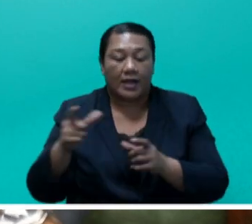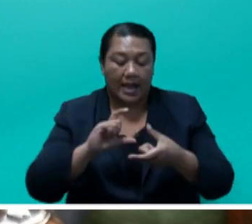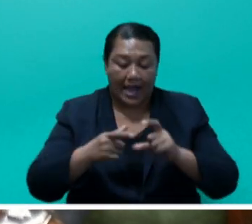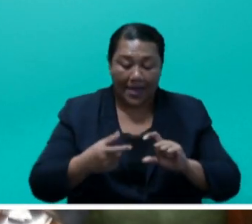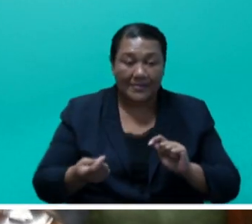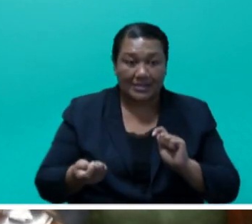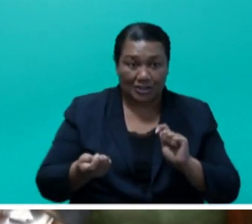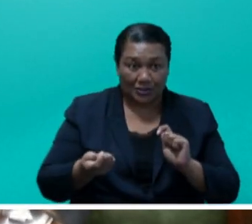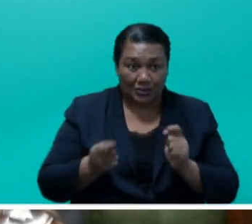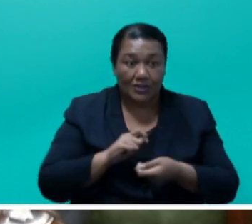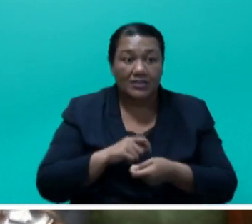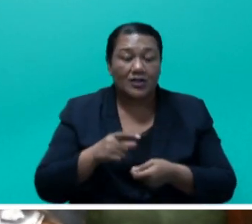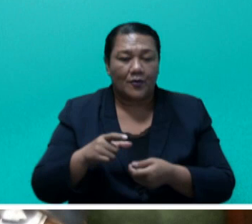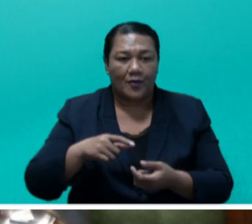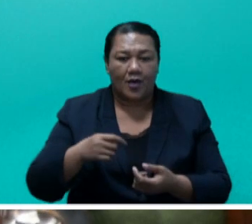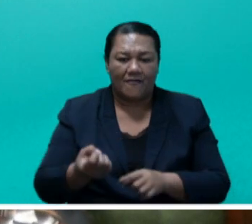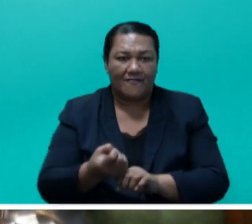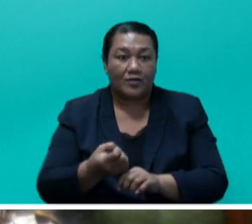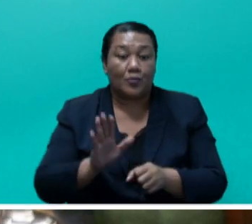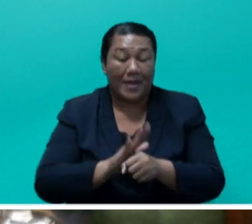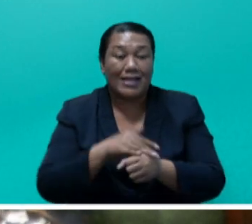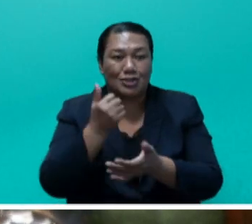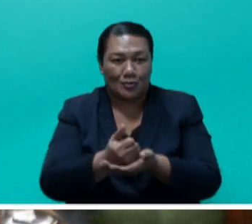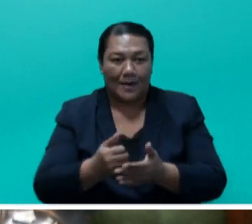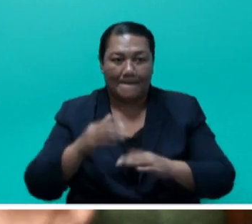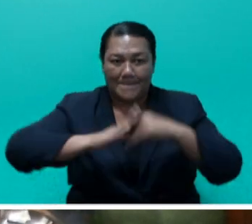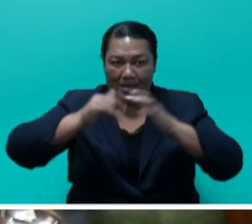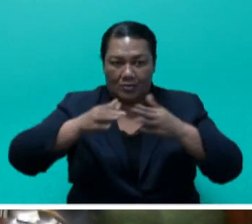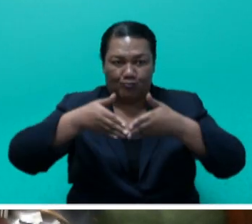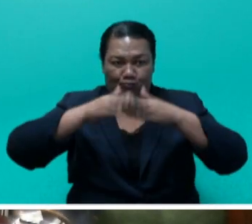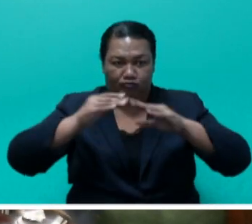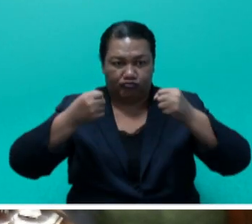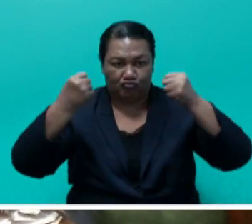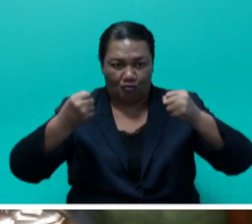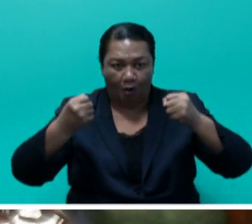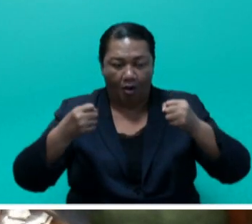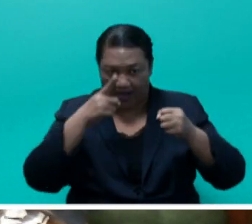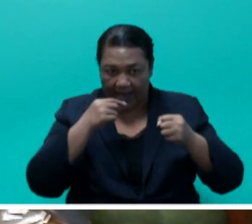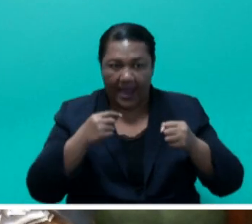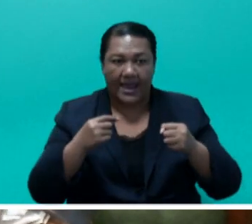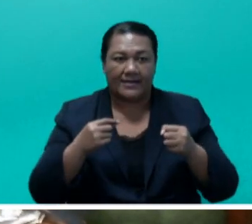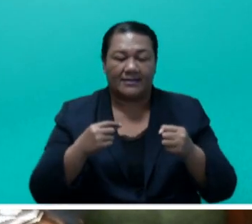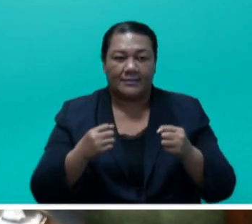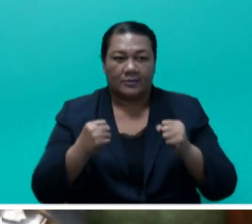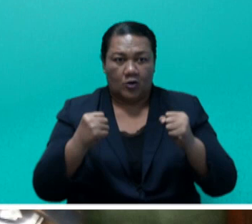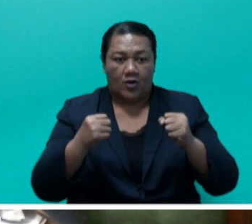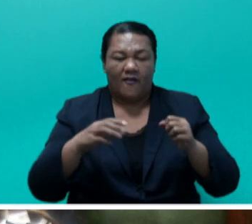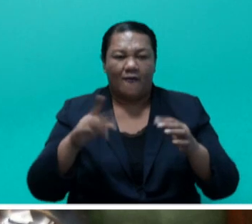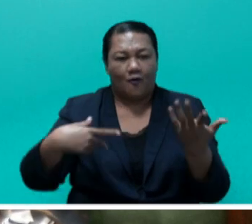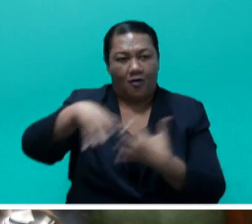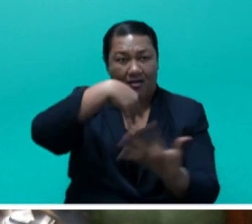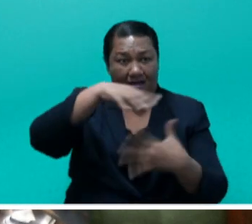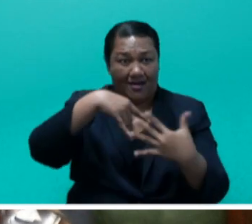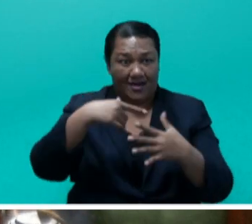Category 5 cyclone compliant structures. So when we came into government, Mr. Speaker, we looked at